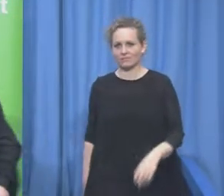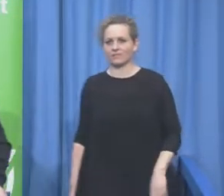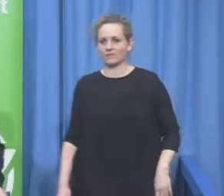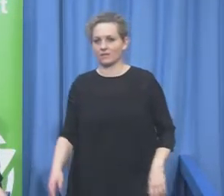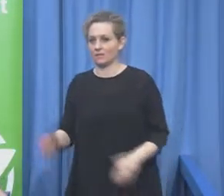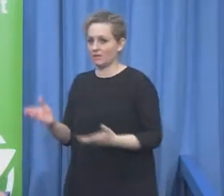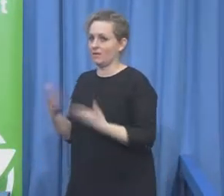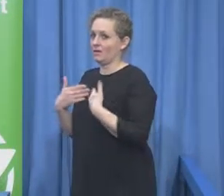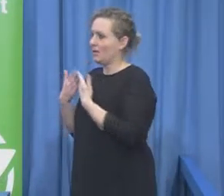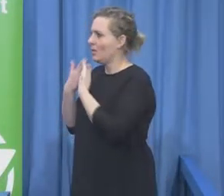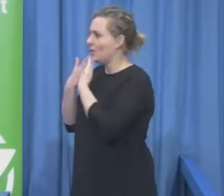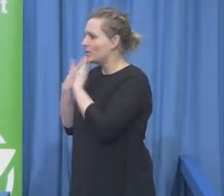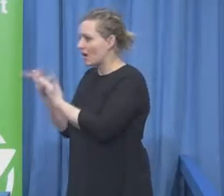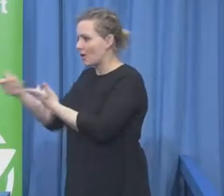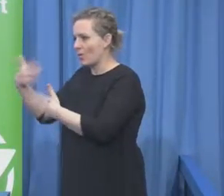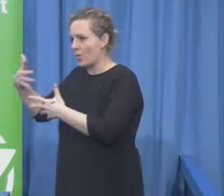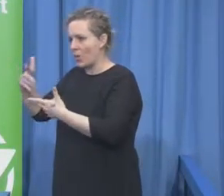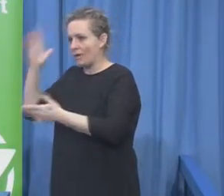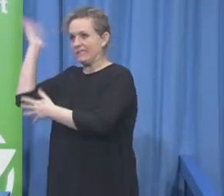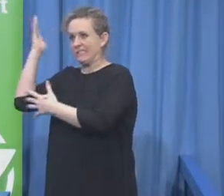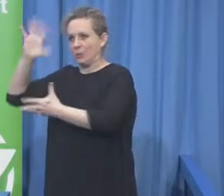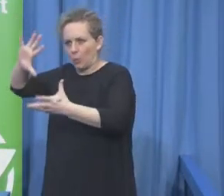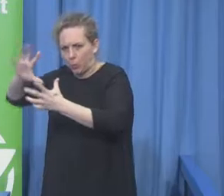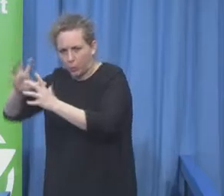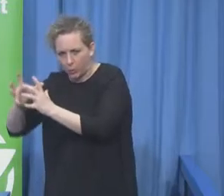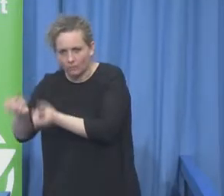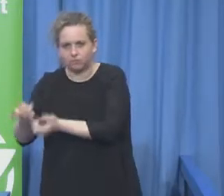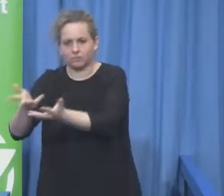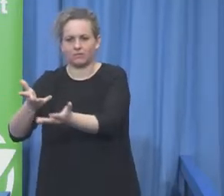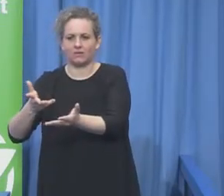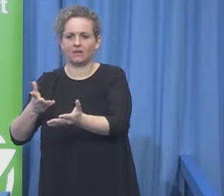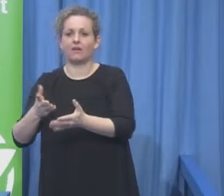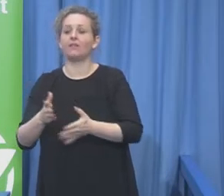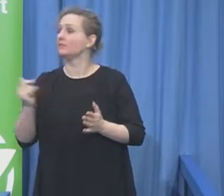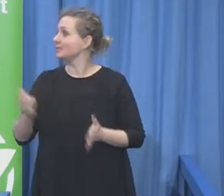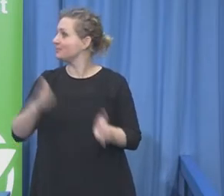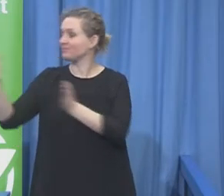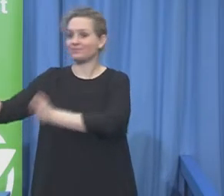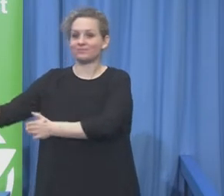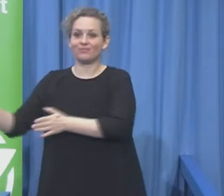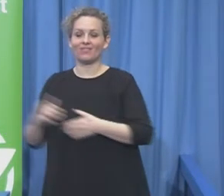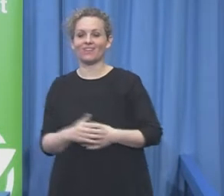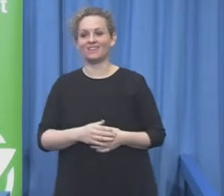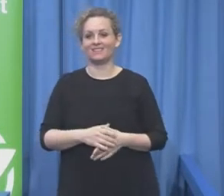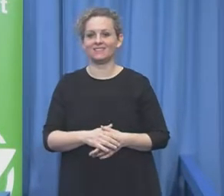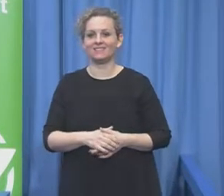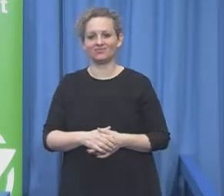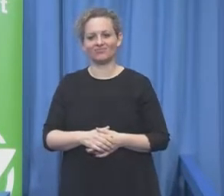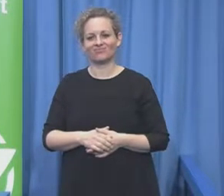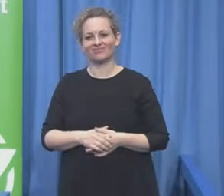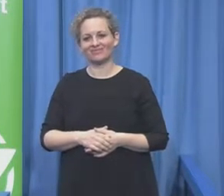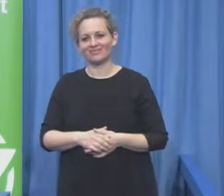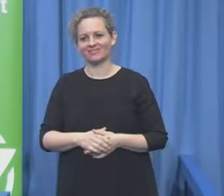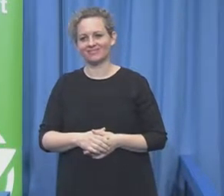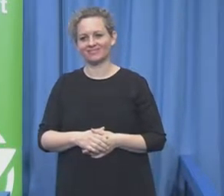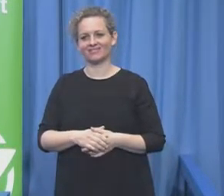Garg from Youth for Jobs. Youth for Jobs is a two-time best practice nomination in the Zero project over here.